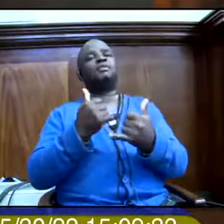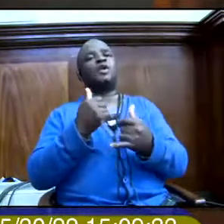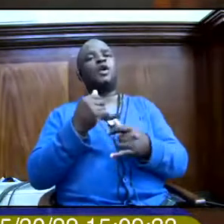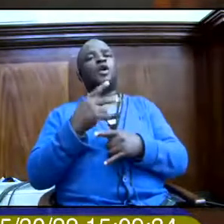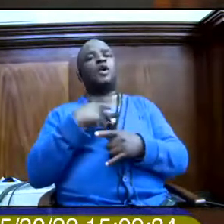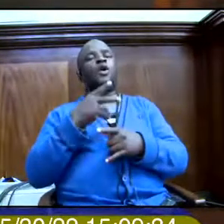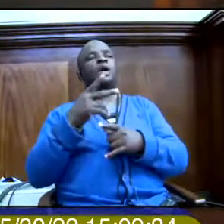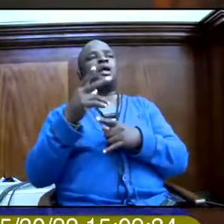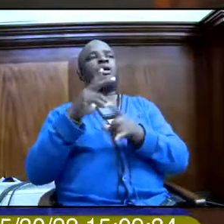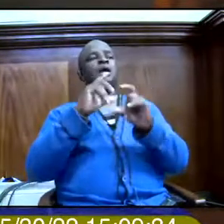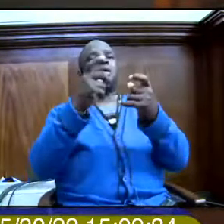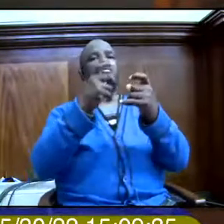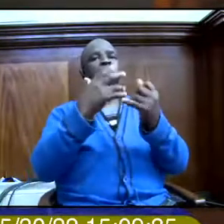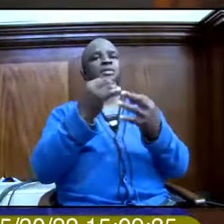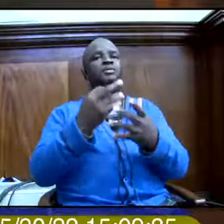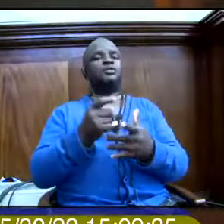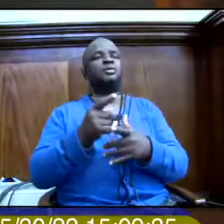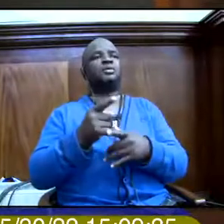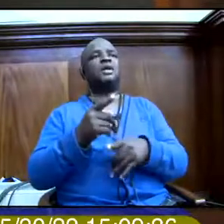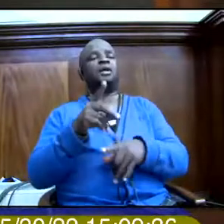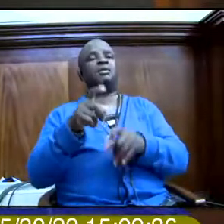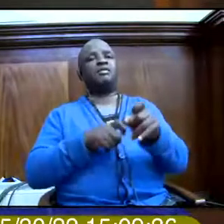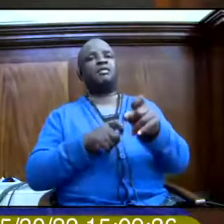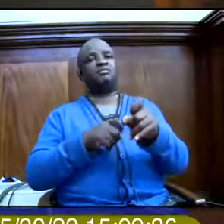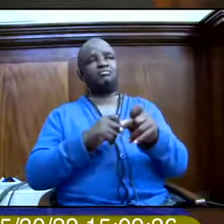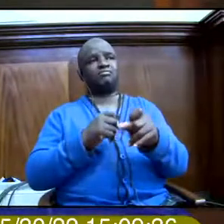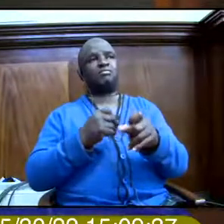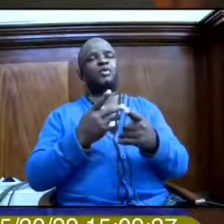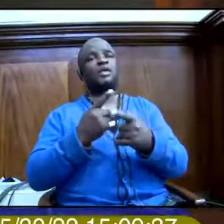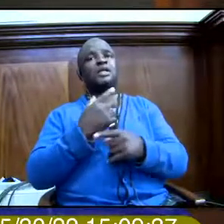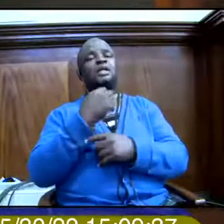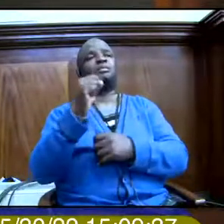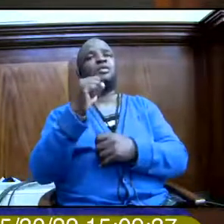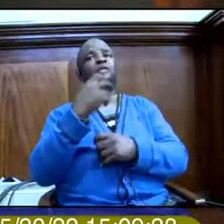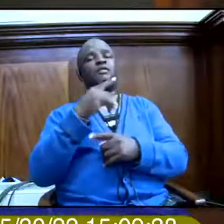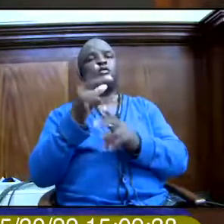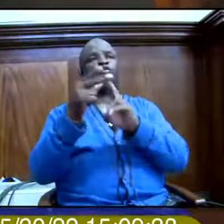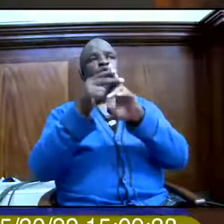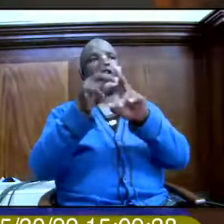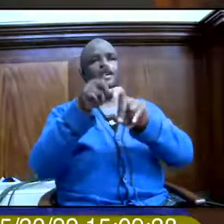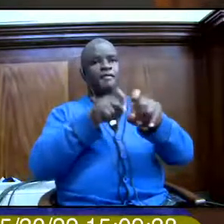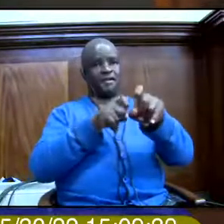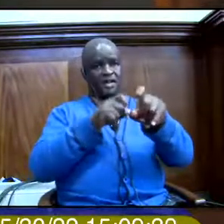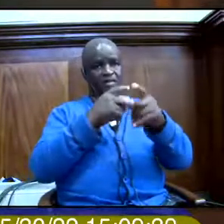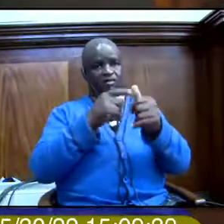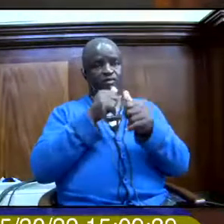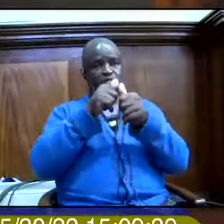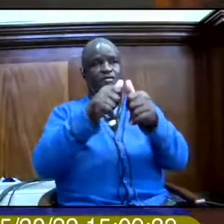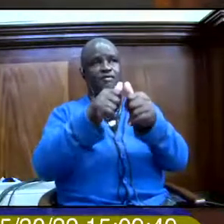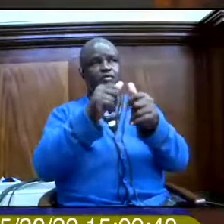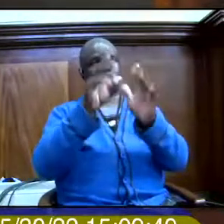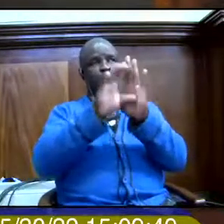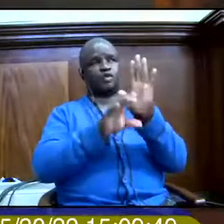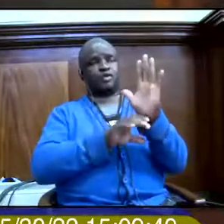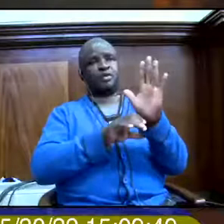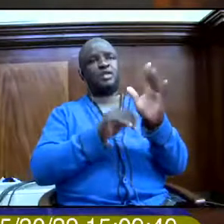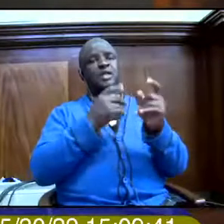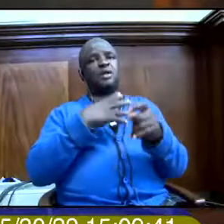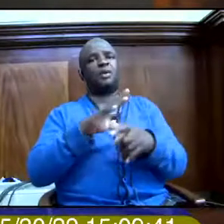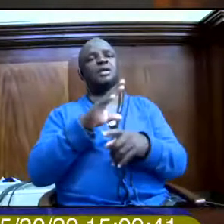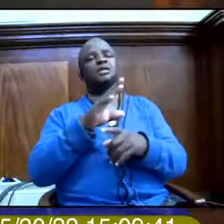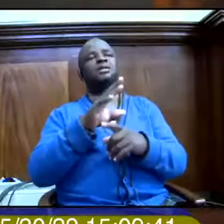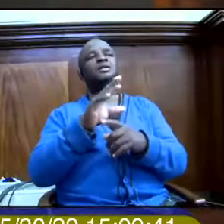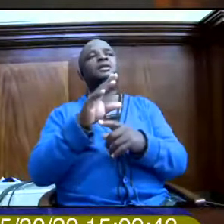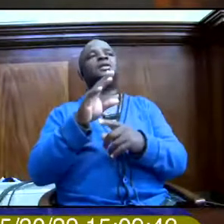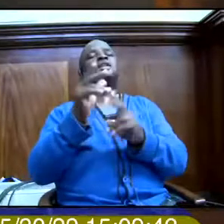unable to entertain a strike because of a union's failure to comply with its constitution requiring it